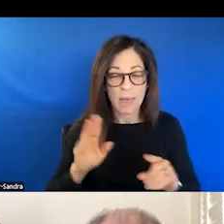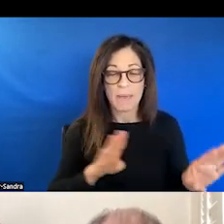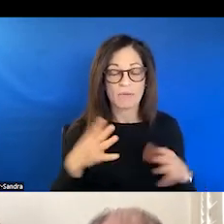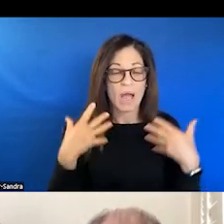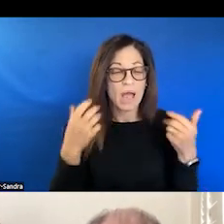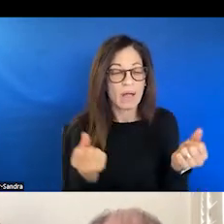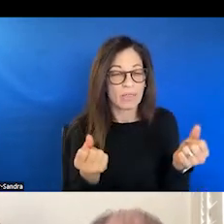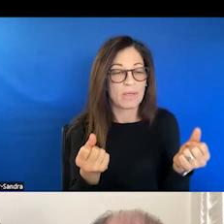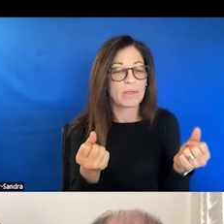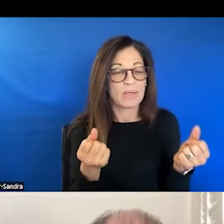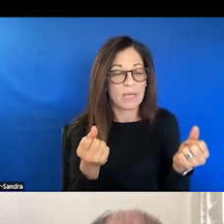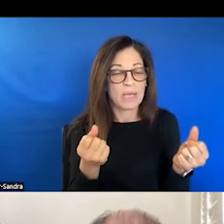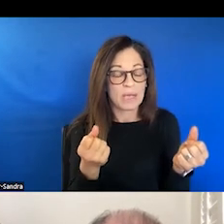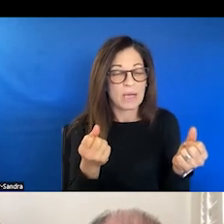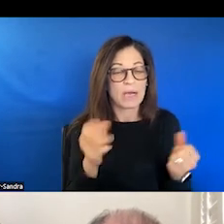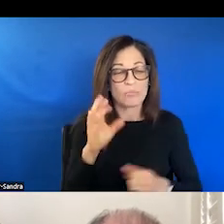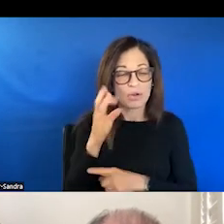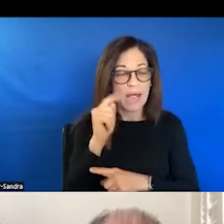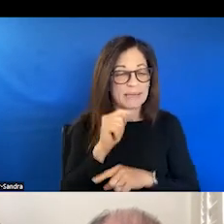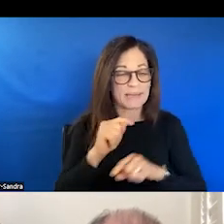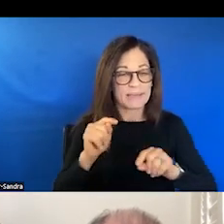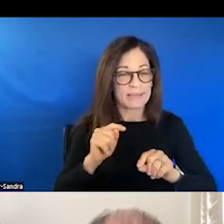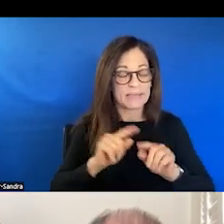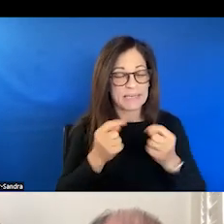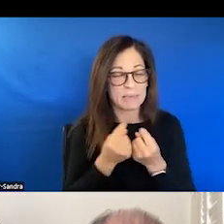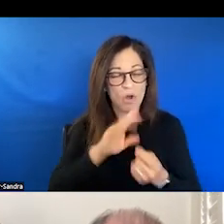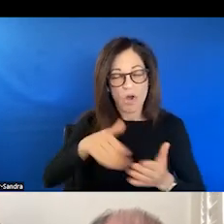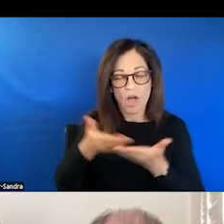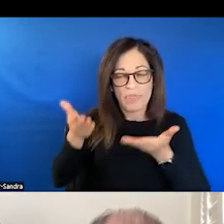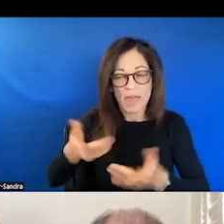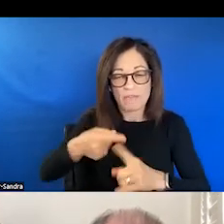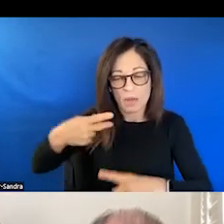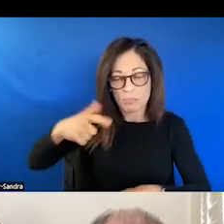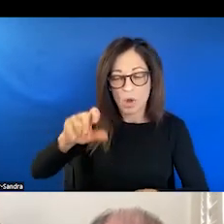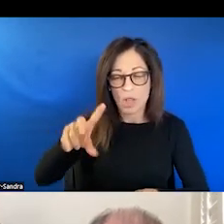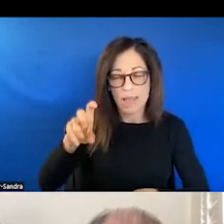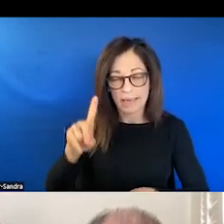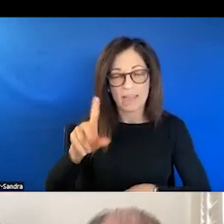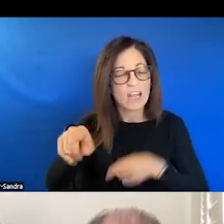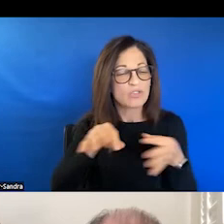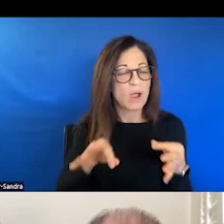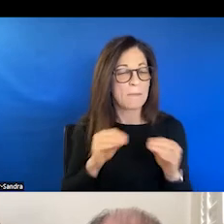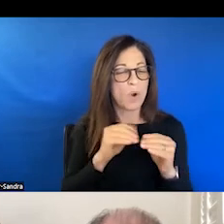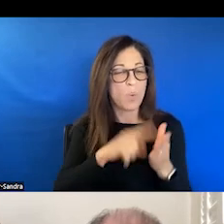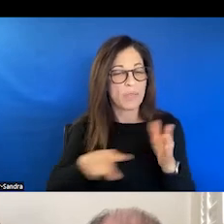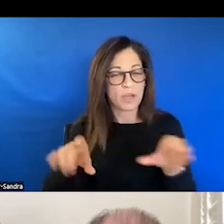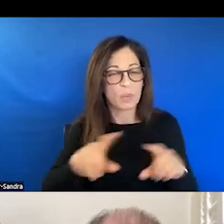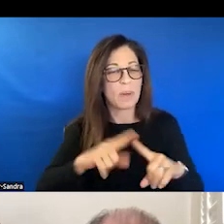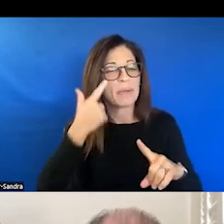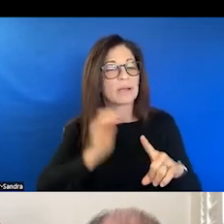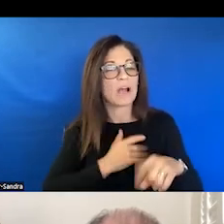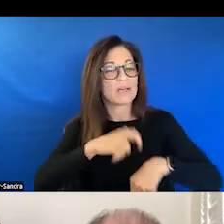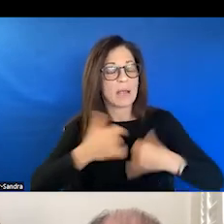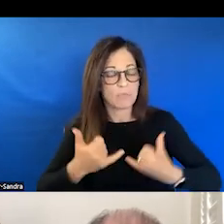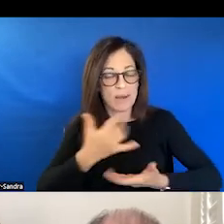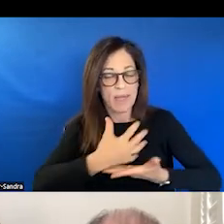all there in Poland. She goes on to describe a little bit more of what they do, but because of our time, I just want to leave